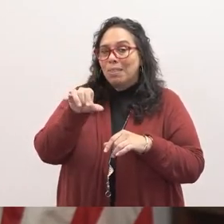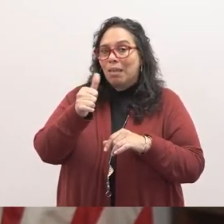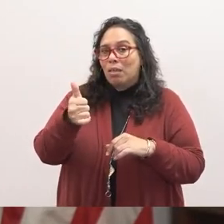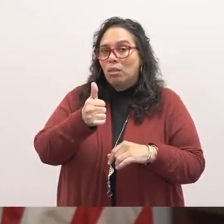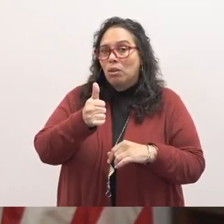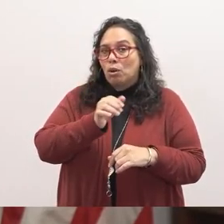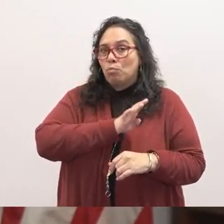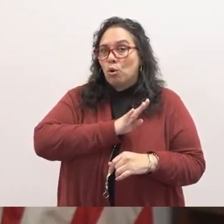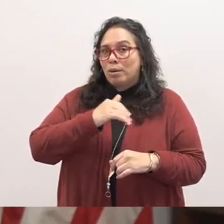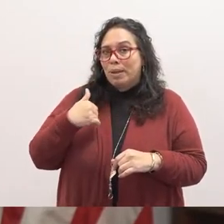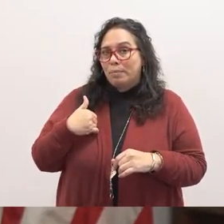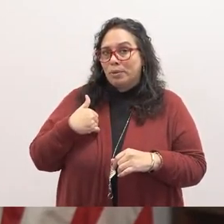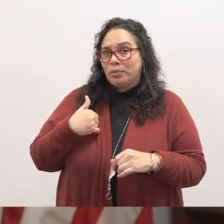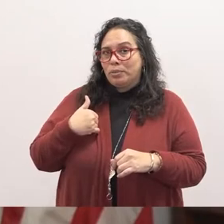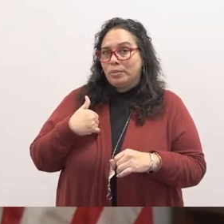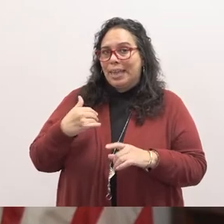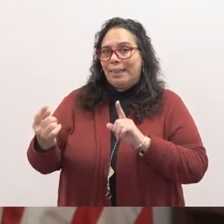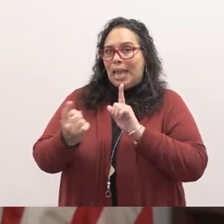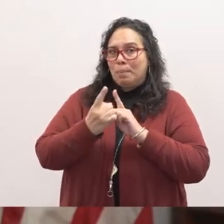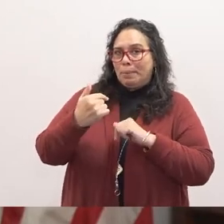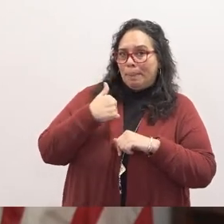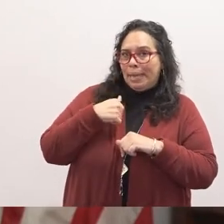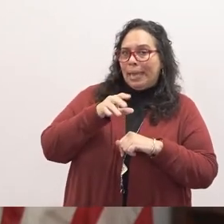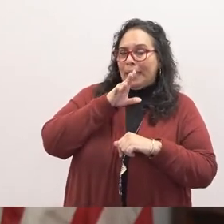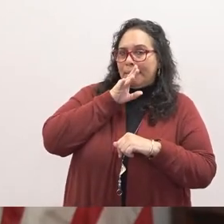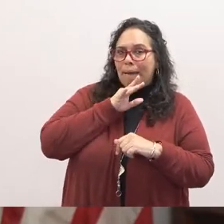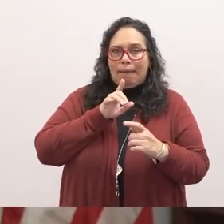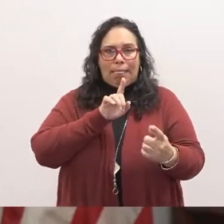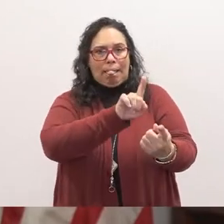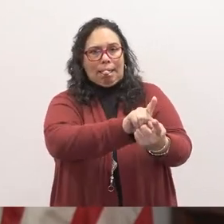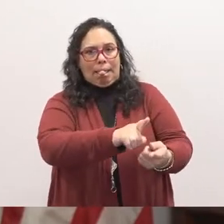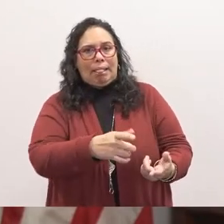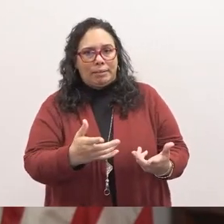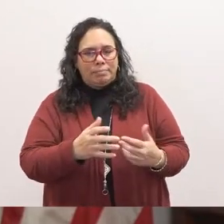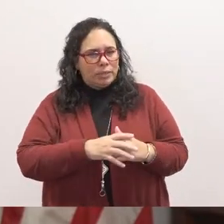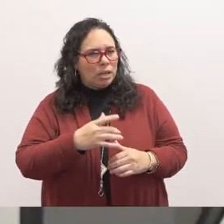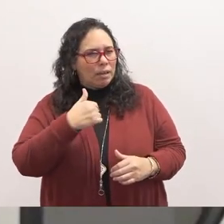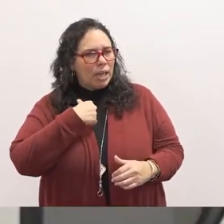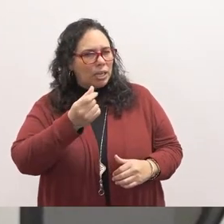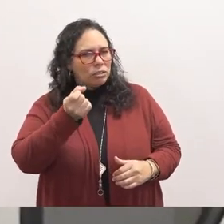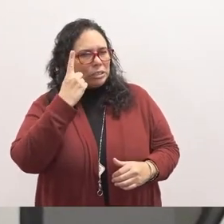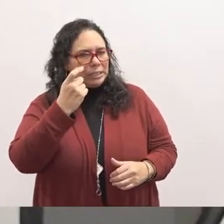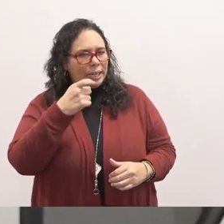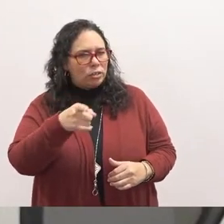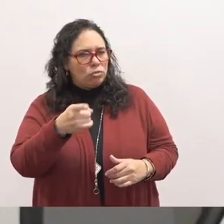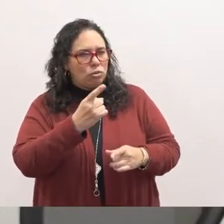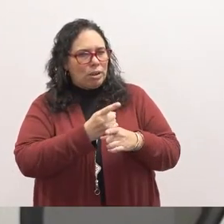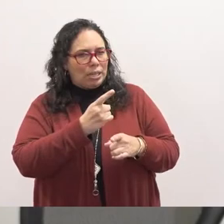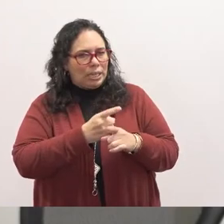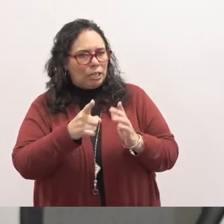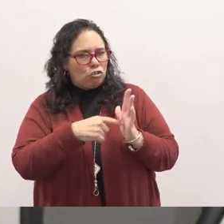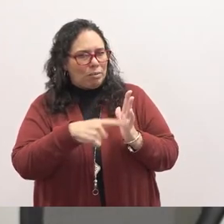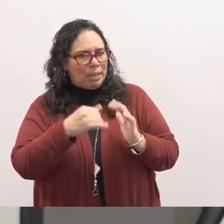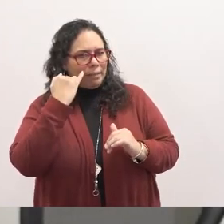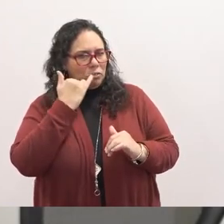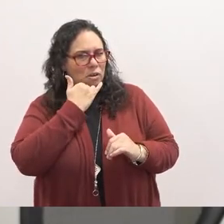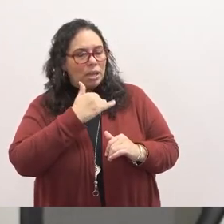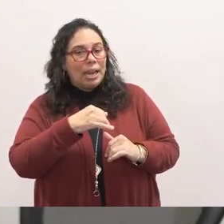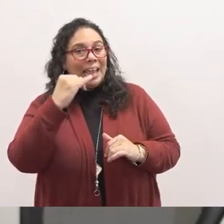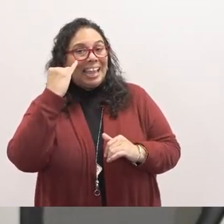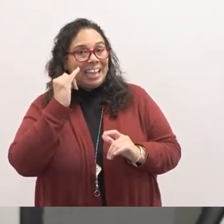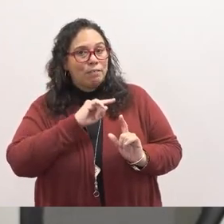members, or that they've met with other board members. Yeah, if I understand you correctly, and correct me if I'm not. So, for instance, if you